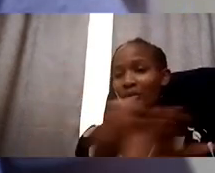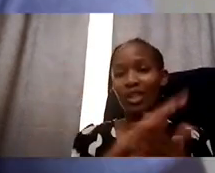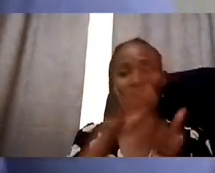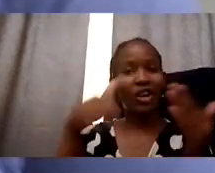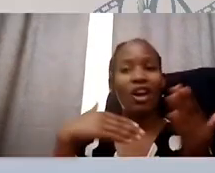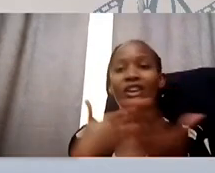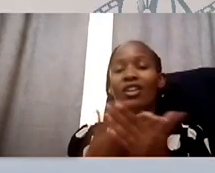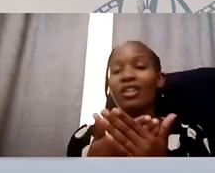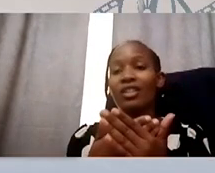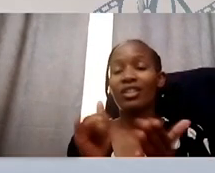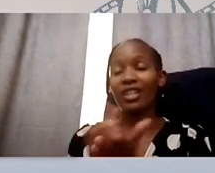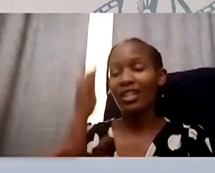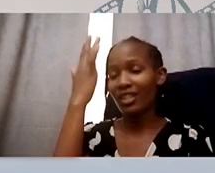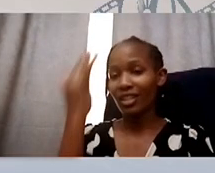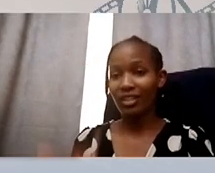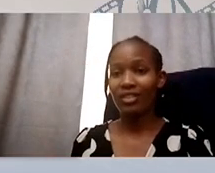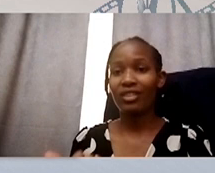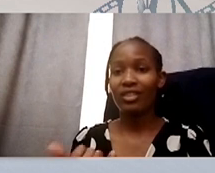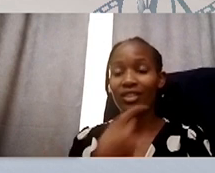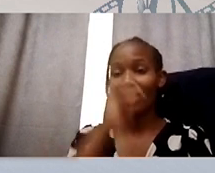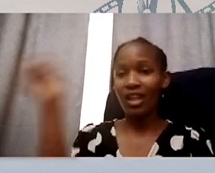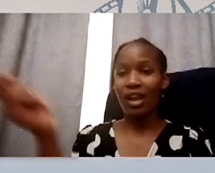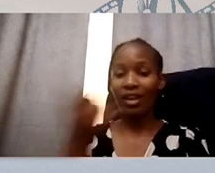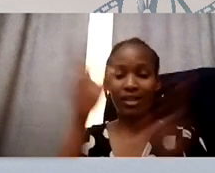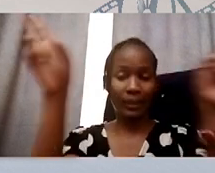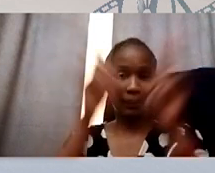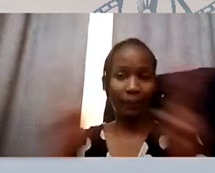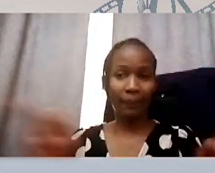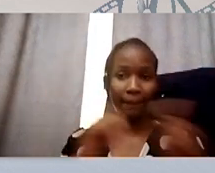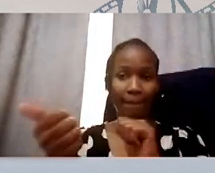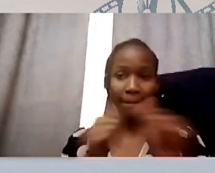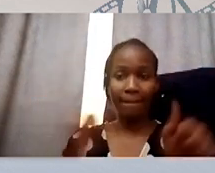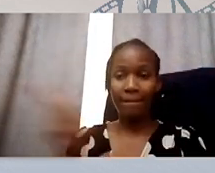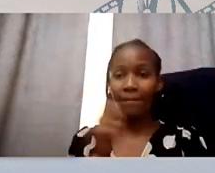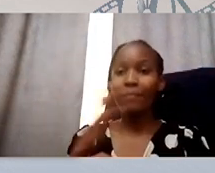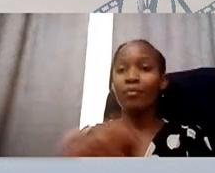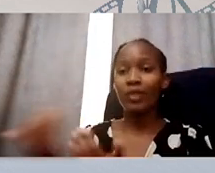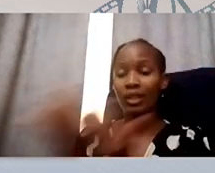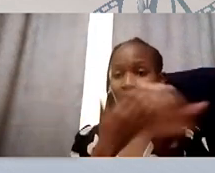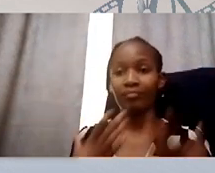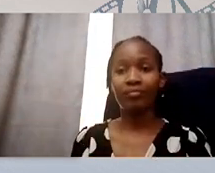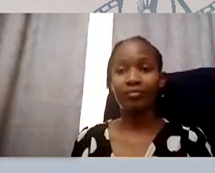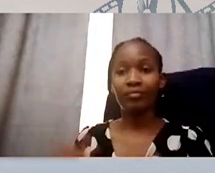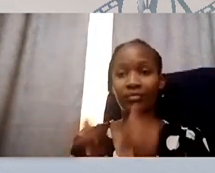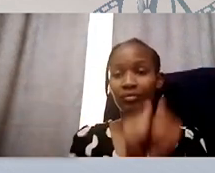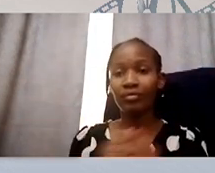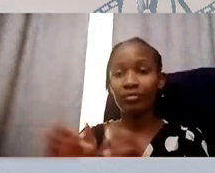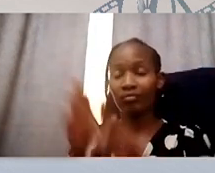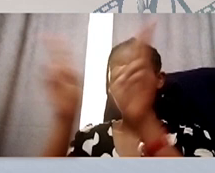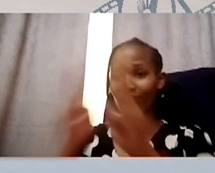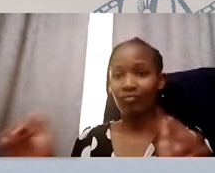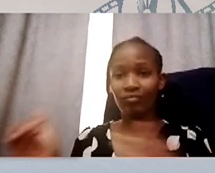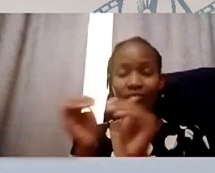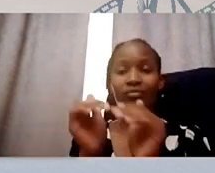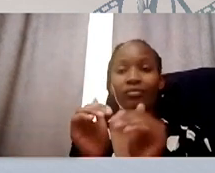why we at the Kenya International Sports Film Festival, we also like to bring people together on an international level. Benard, thank